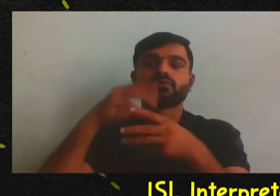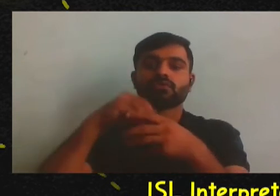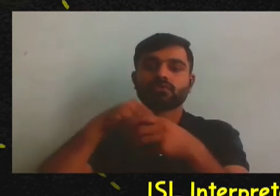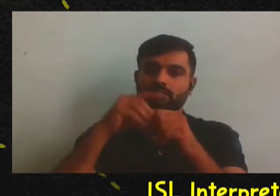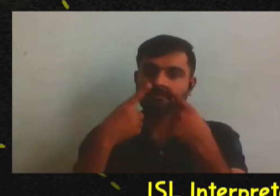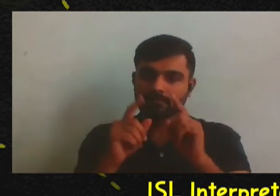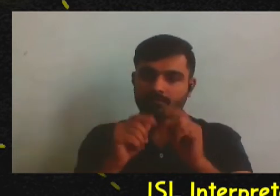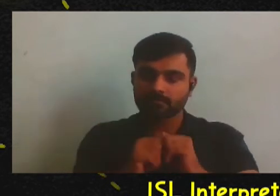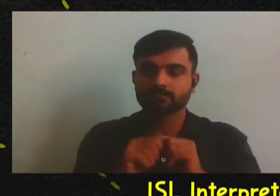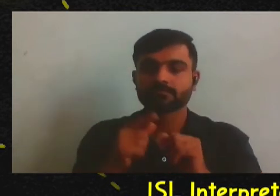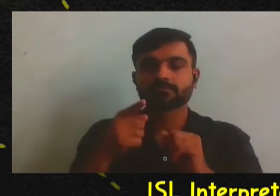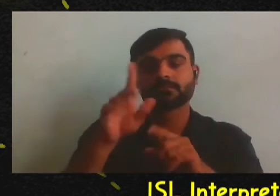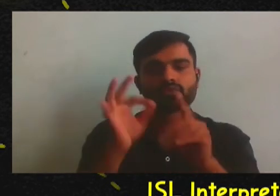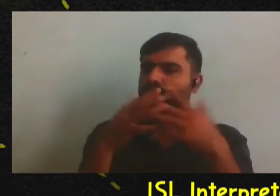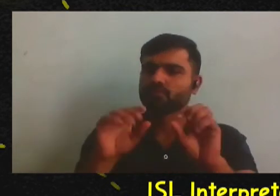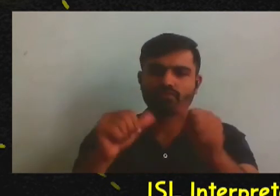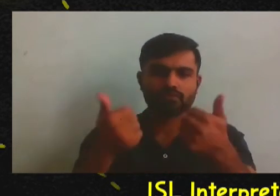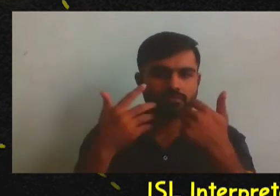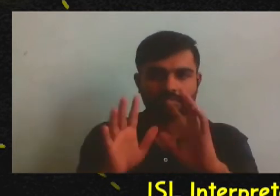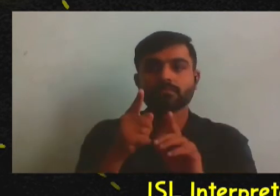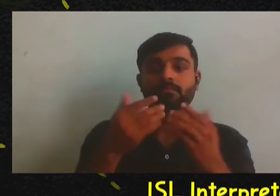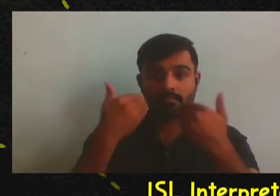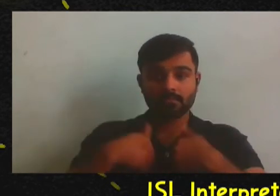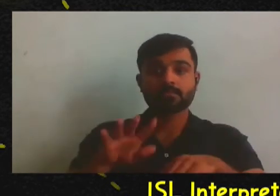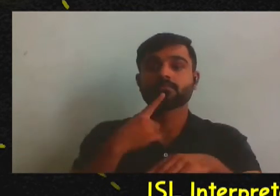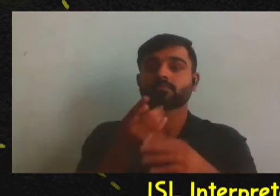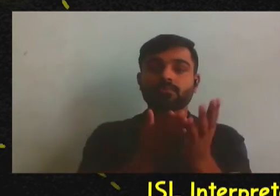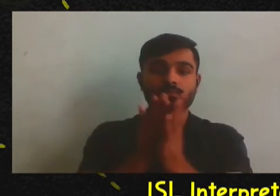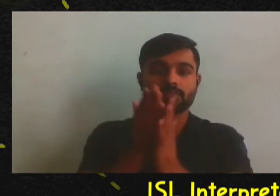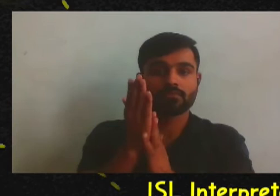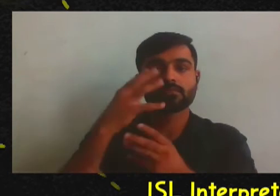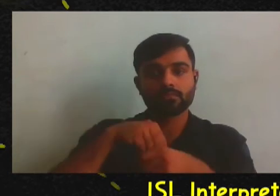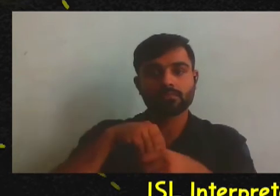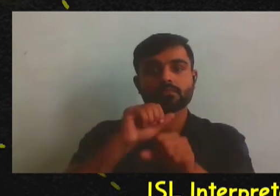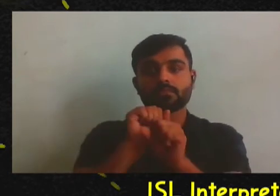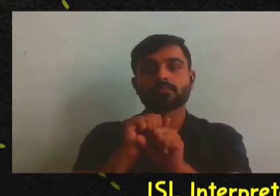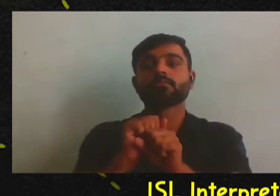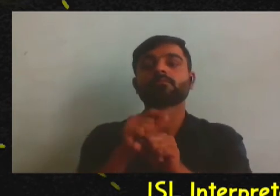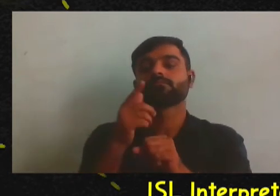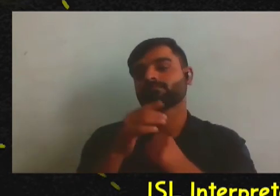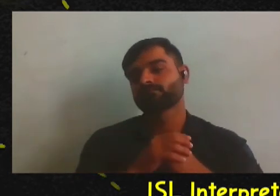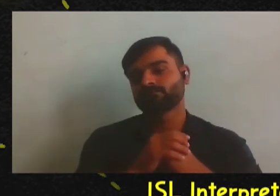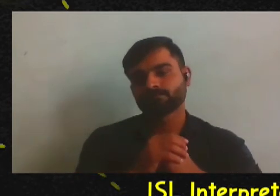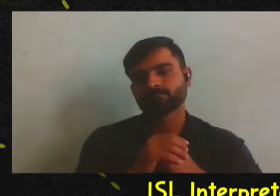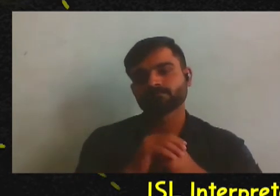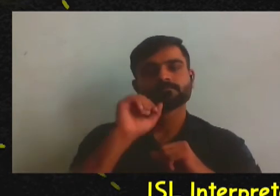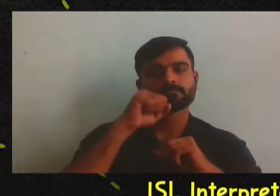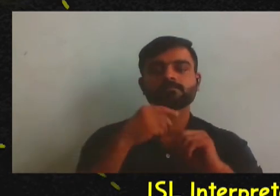you do what you can. And to me, that's always been. And therefore, I think,